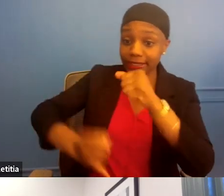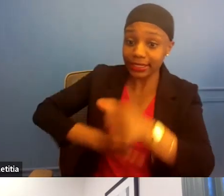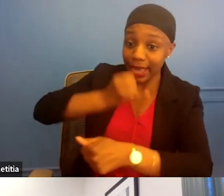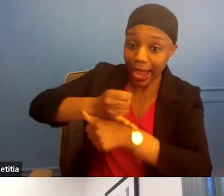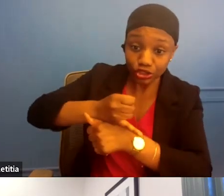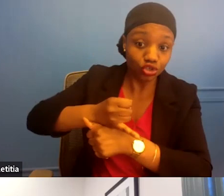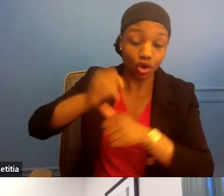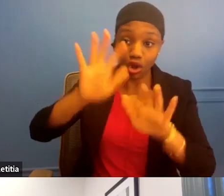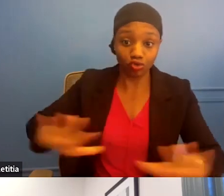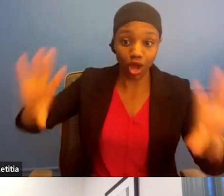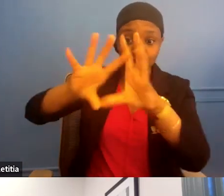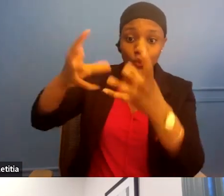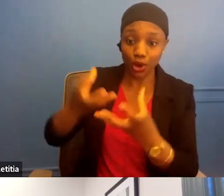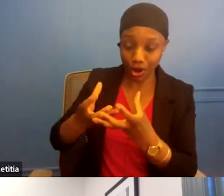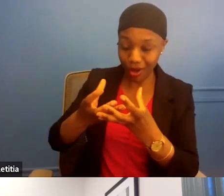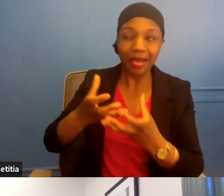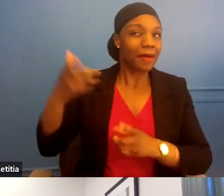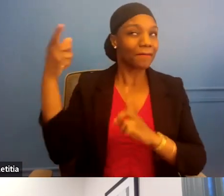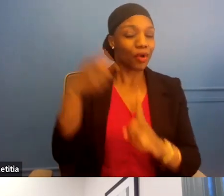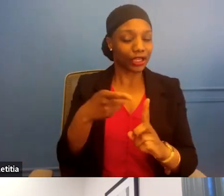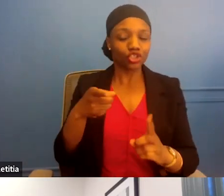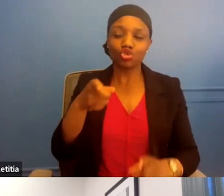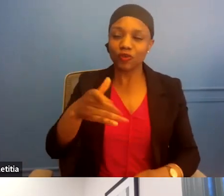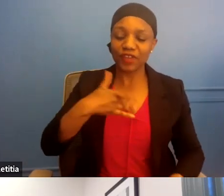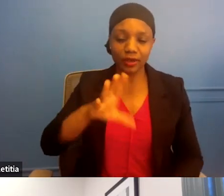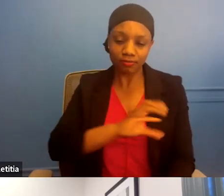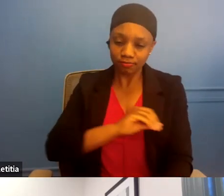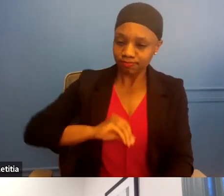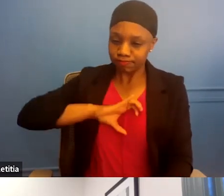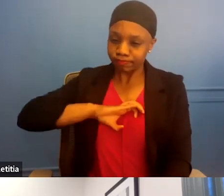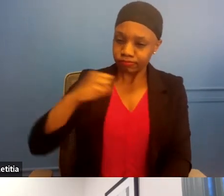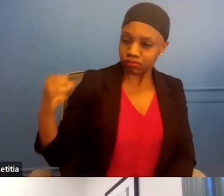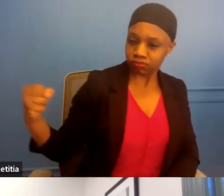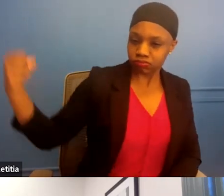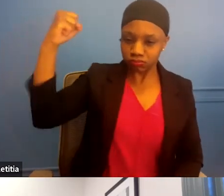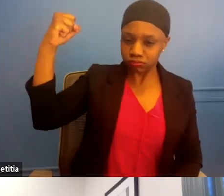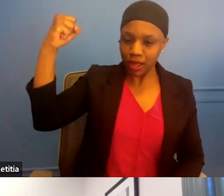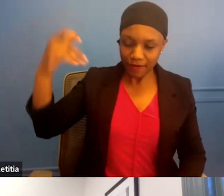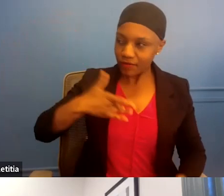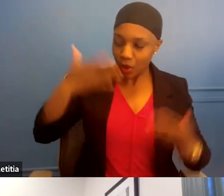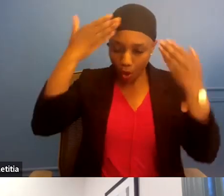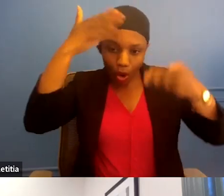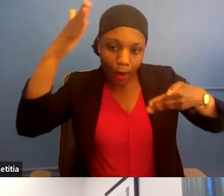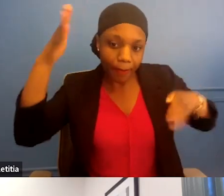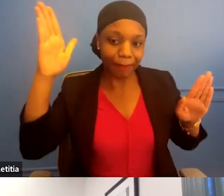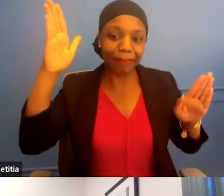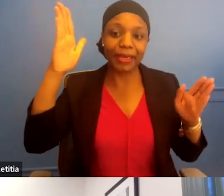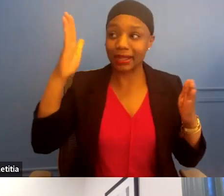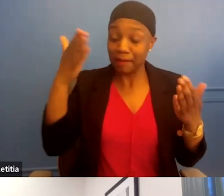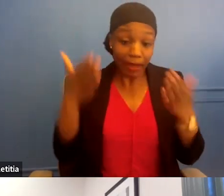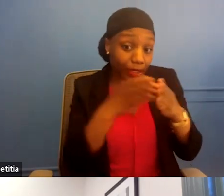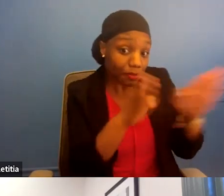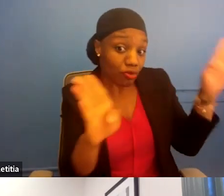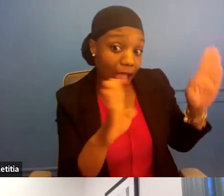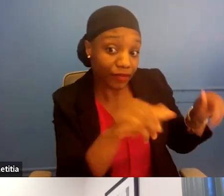world. So I just want to make sure that you feel emboldened to be open-minded, to give it a thought, whether it's the public area, the